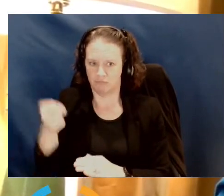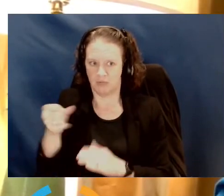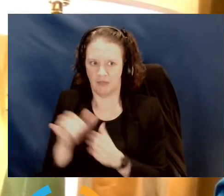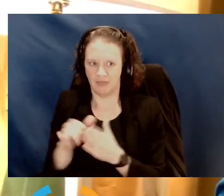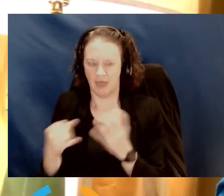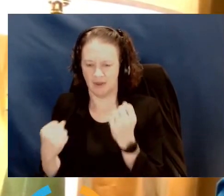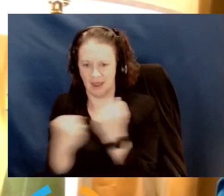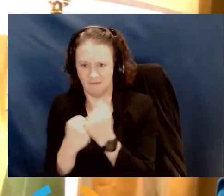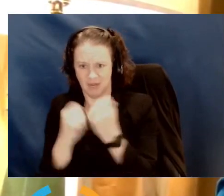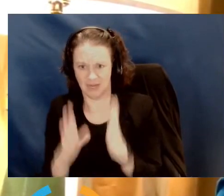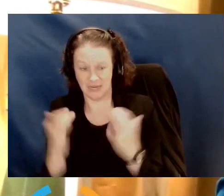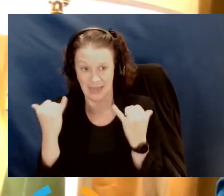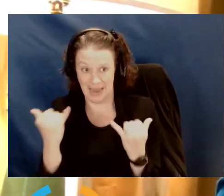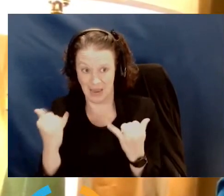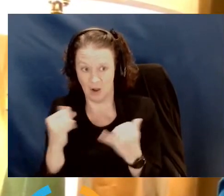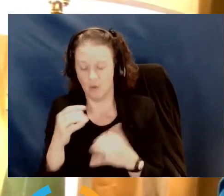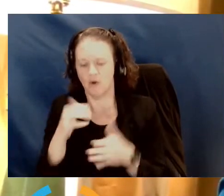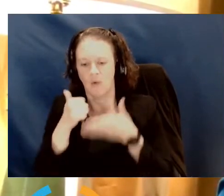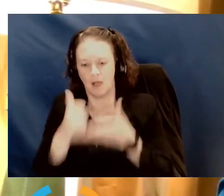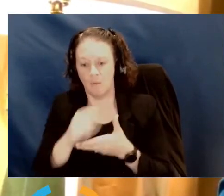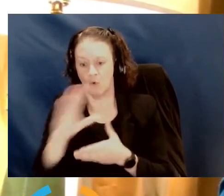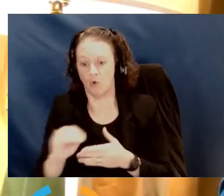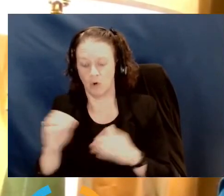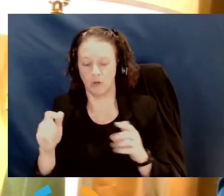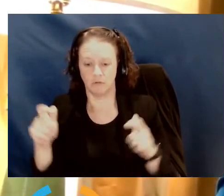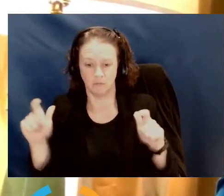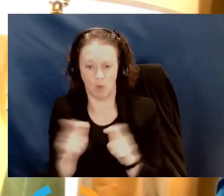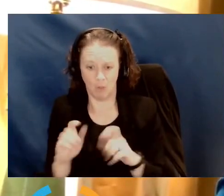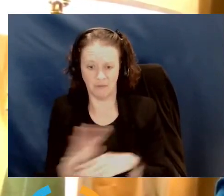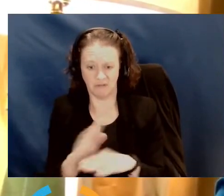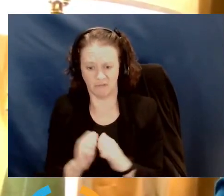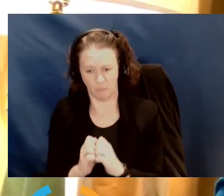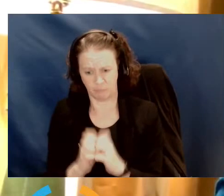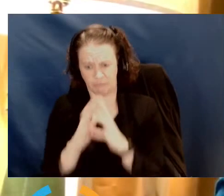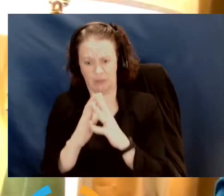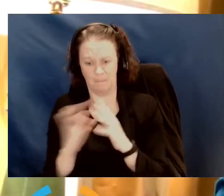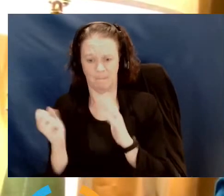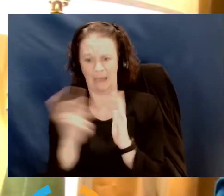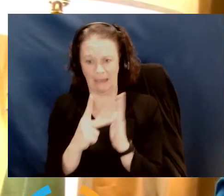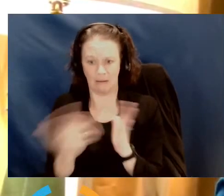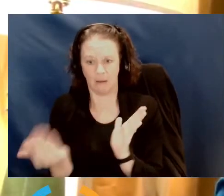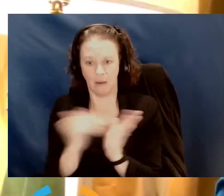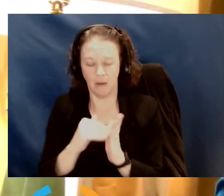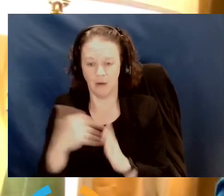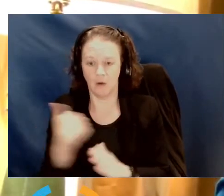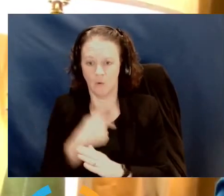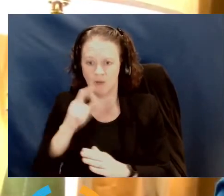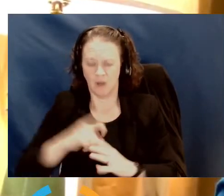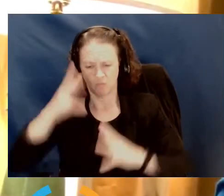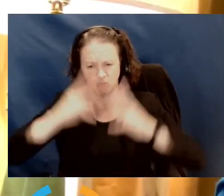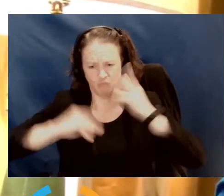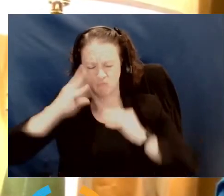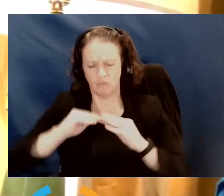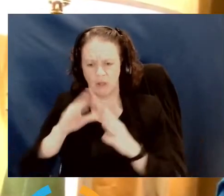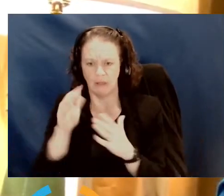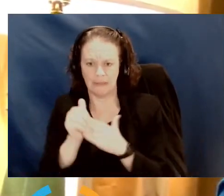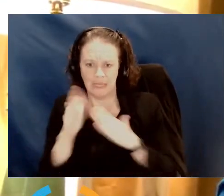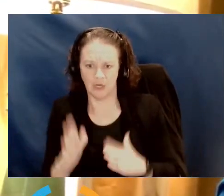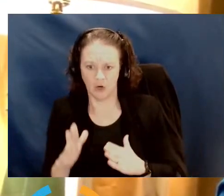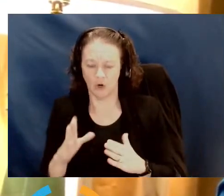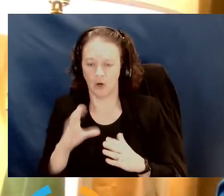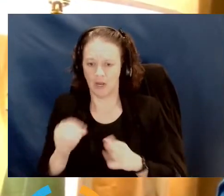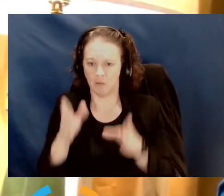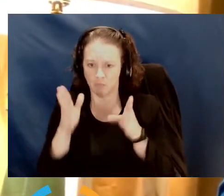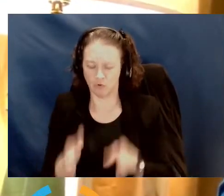get back on their feet. We need a strong, steady leader, experienced and work to get Oregon back on track, and who sees this as a